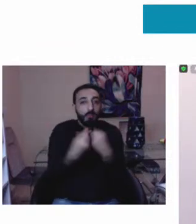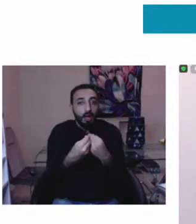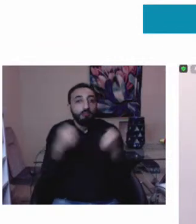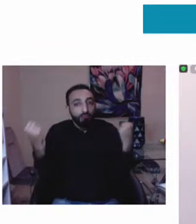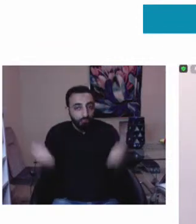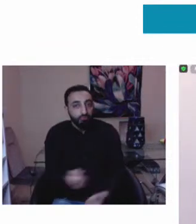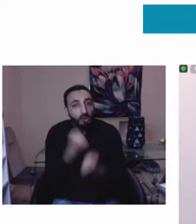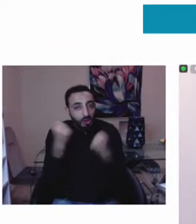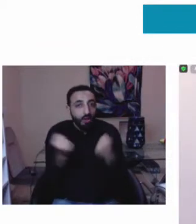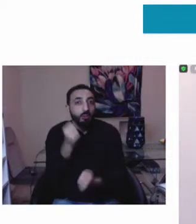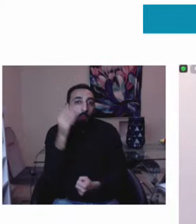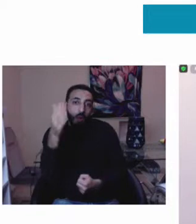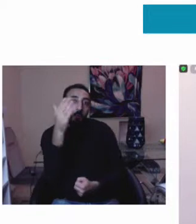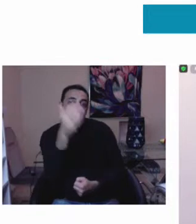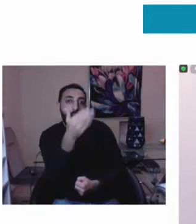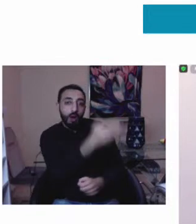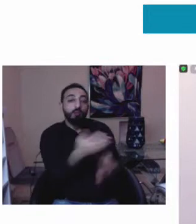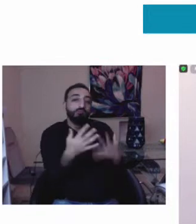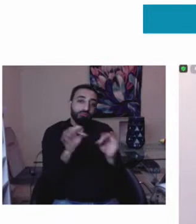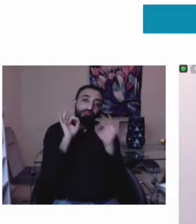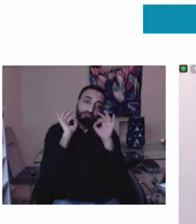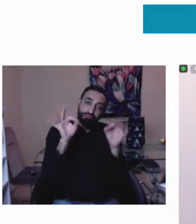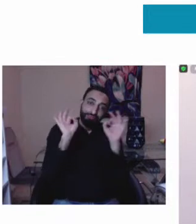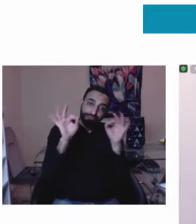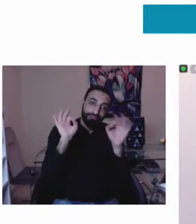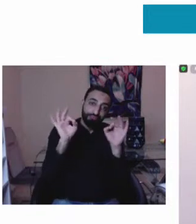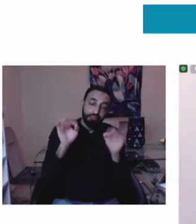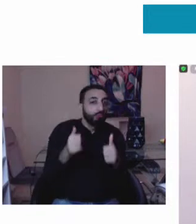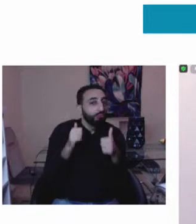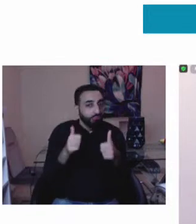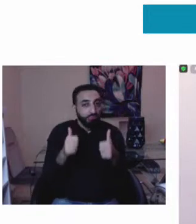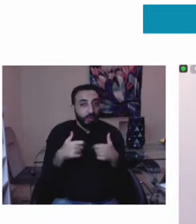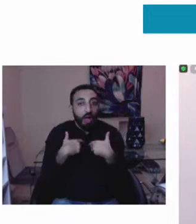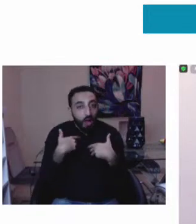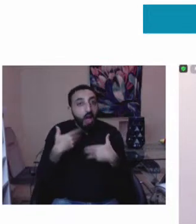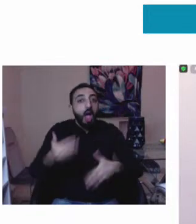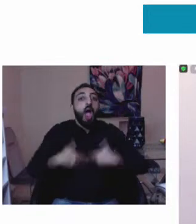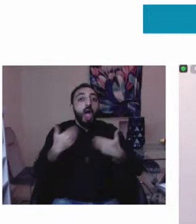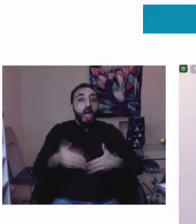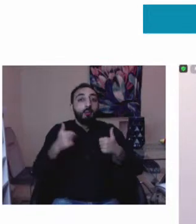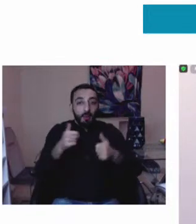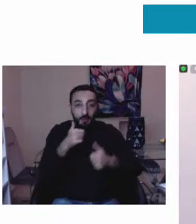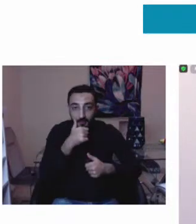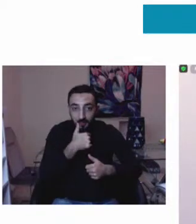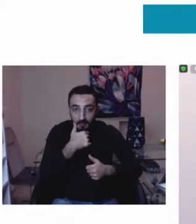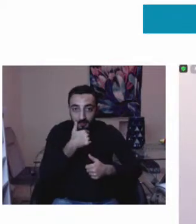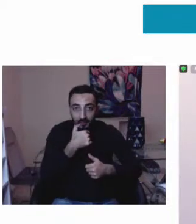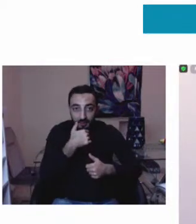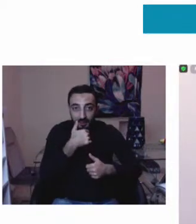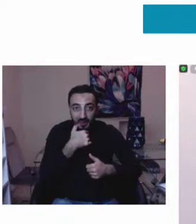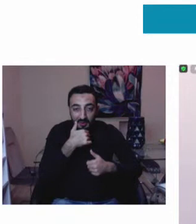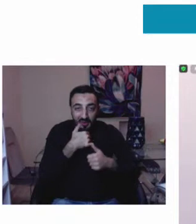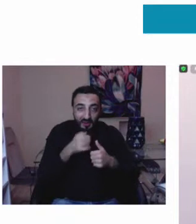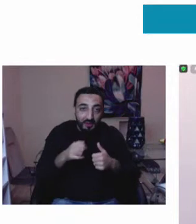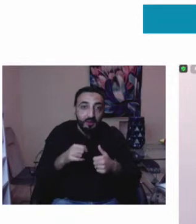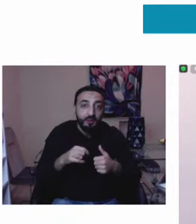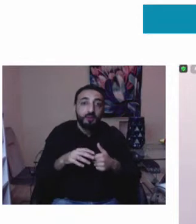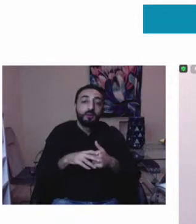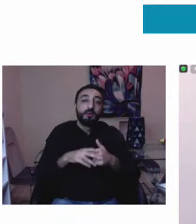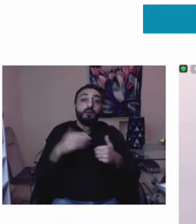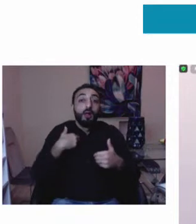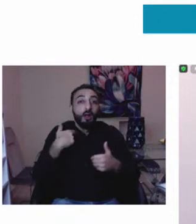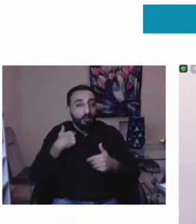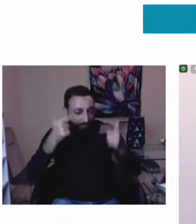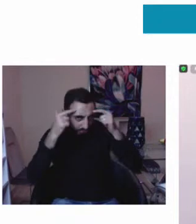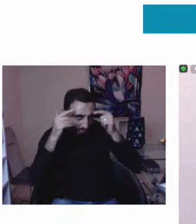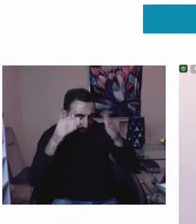this, youth organizations are often based on organic leadership structures and highly informal networks. This can